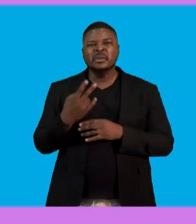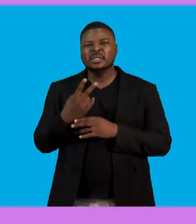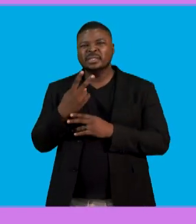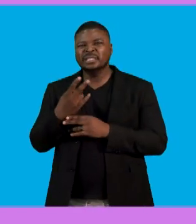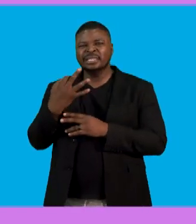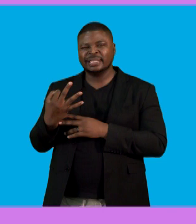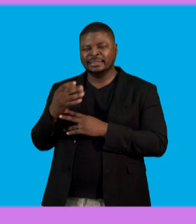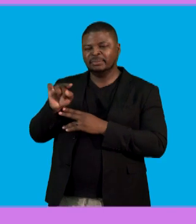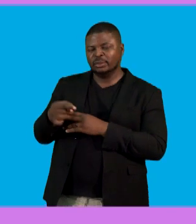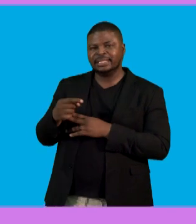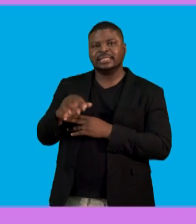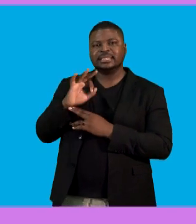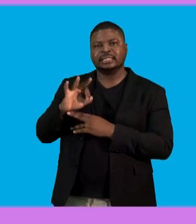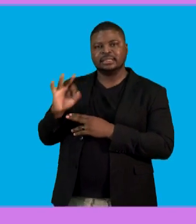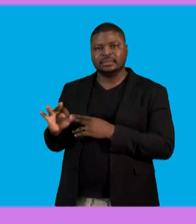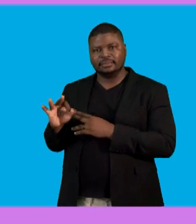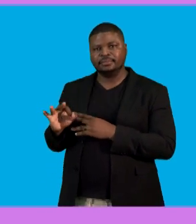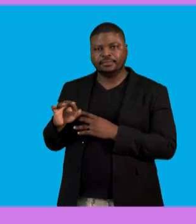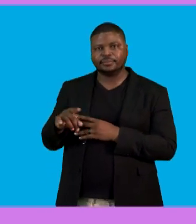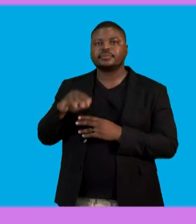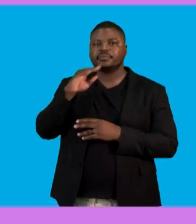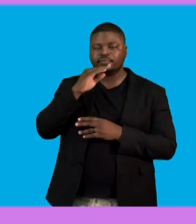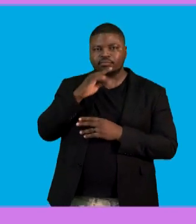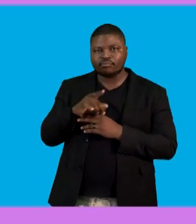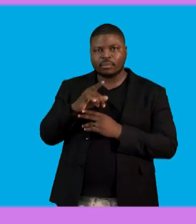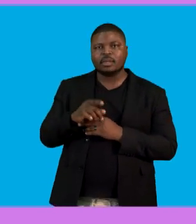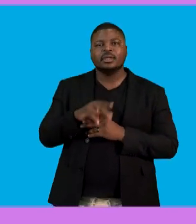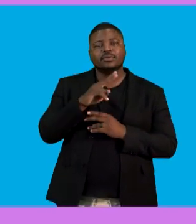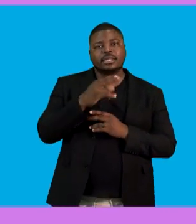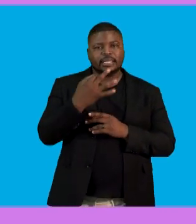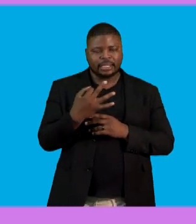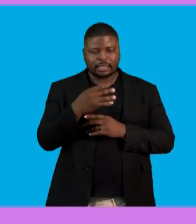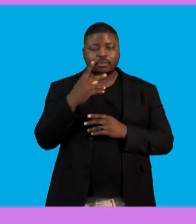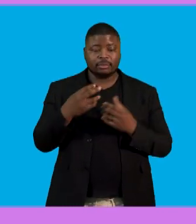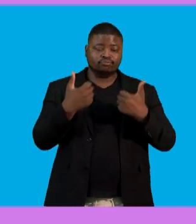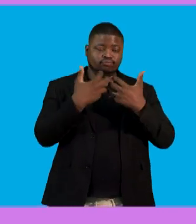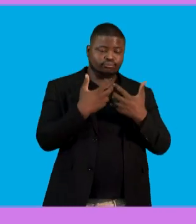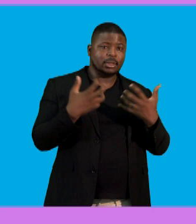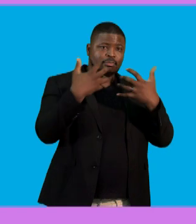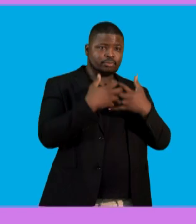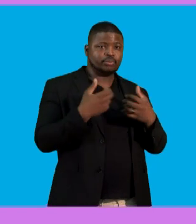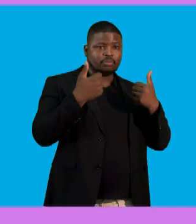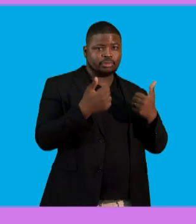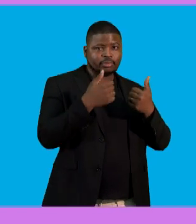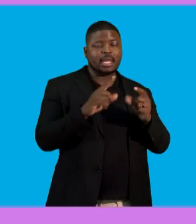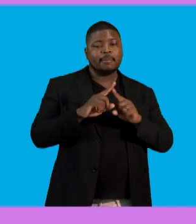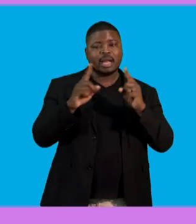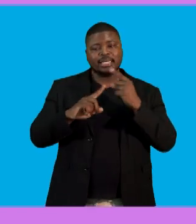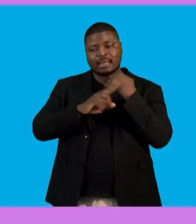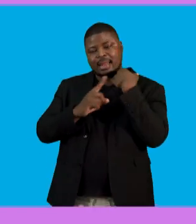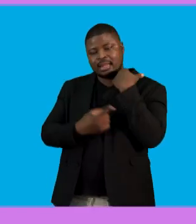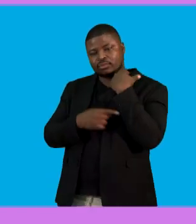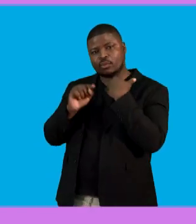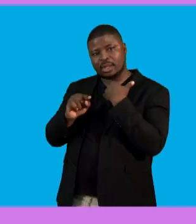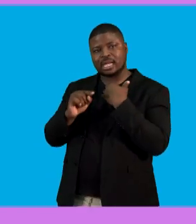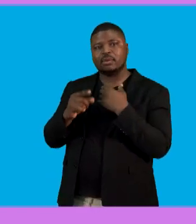23.33. 23.33, remember this means 23 tiles will exactly fit, but the 24th one will not be a full tile that will